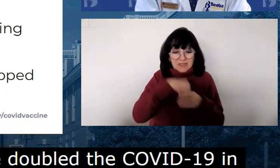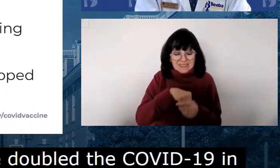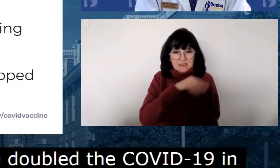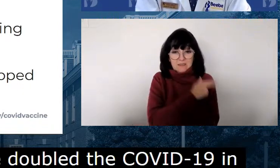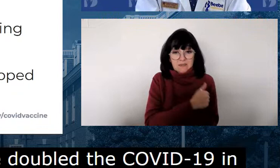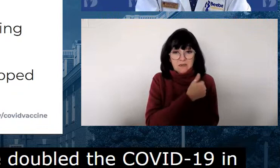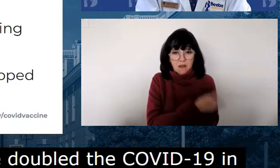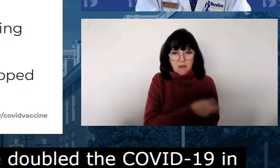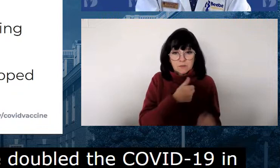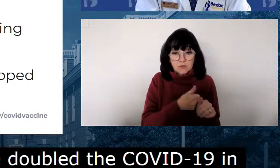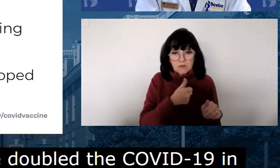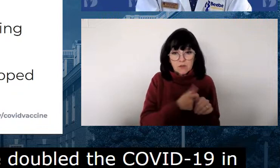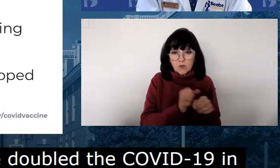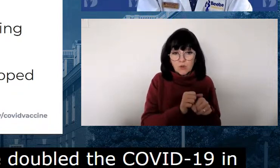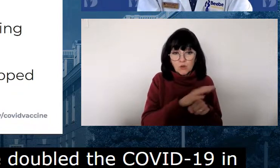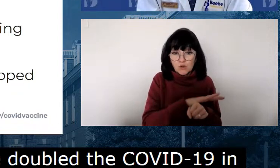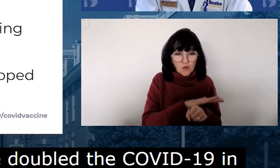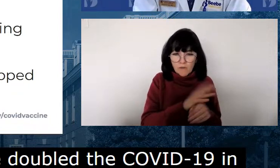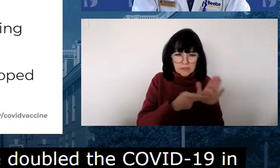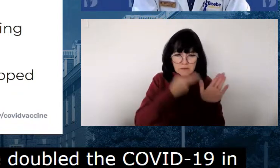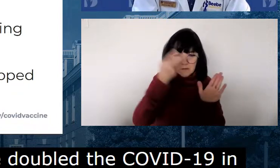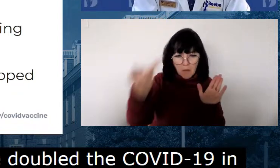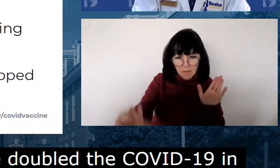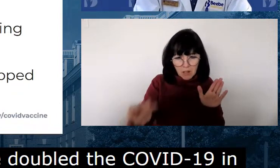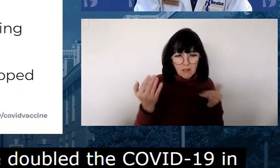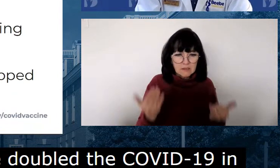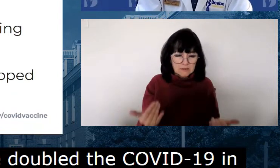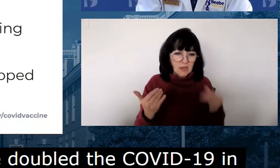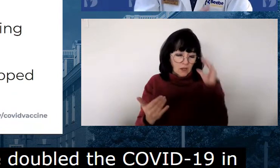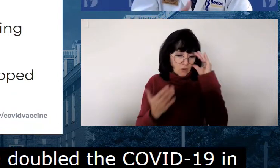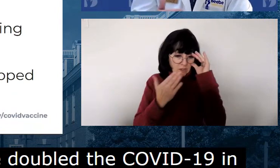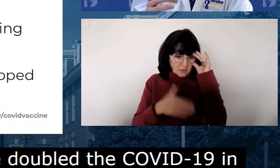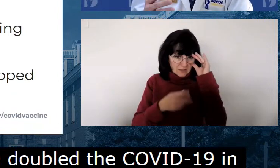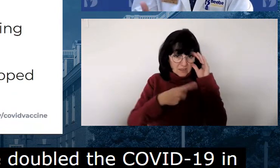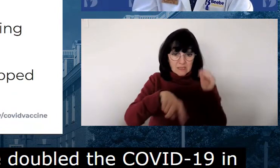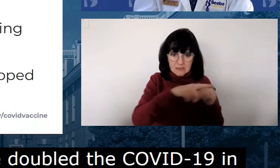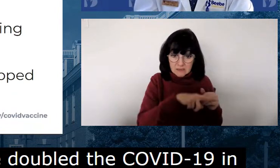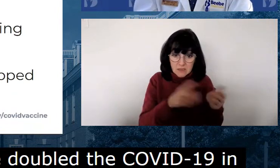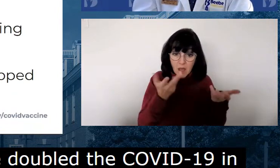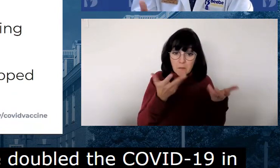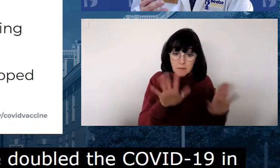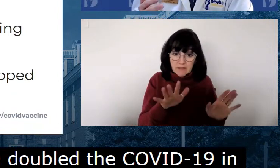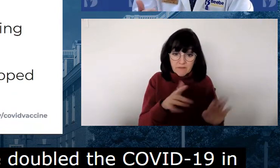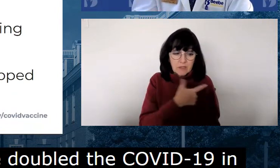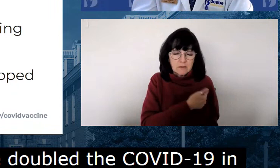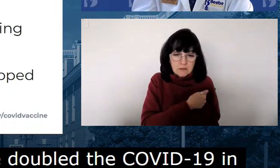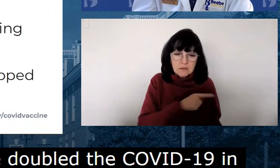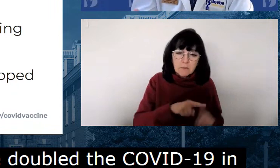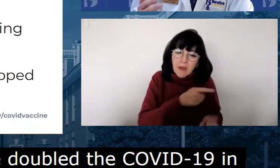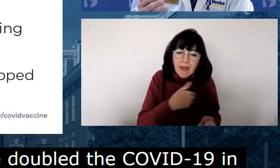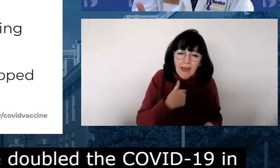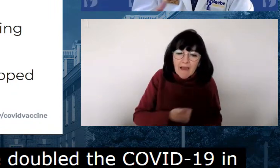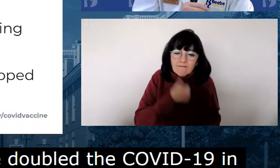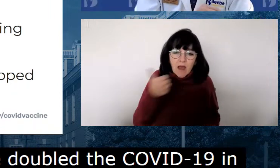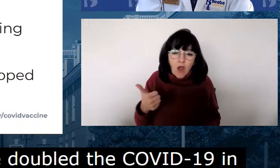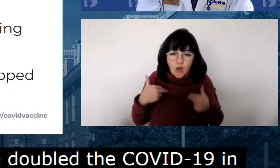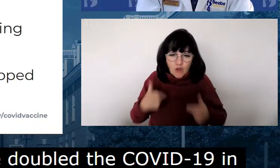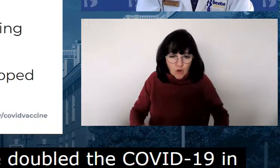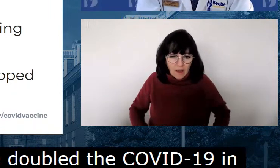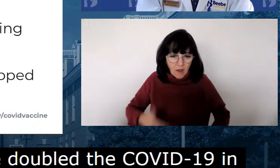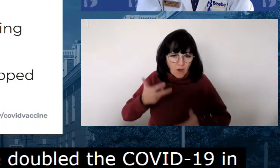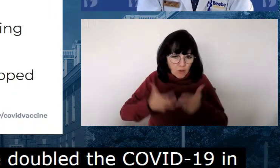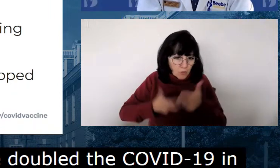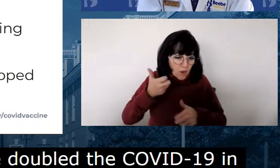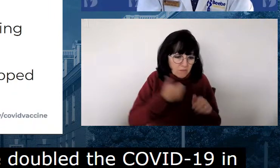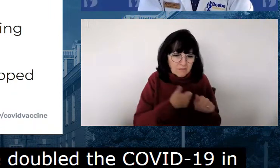patients are unvaccinated, but some are also have been vaccinated just because they have comorbidities, they have other illnesses, they're sick.